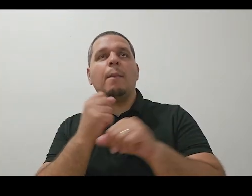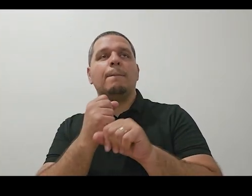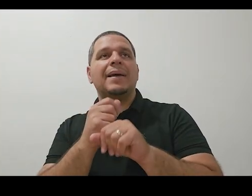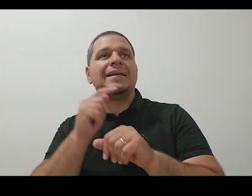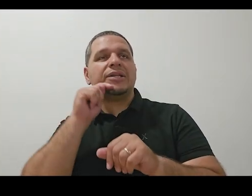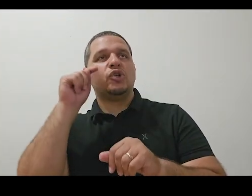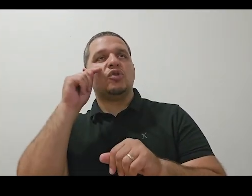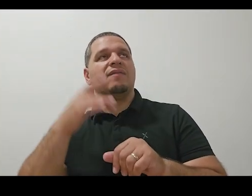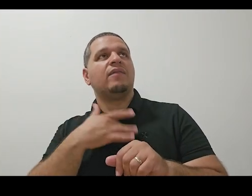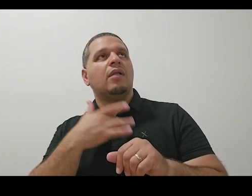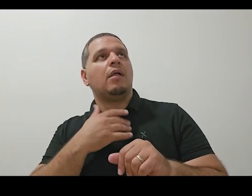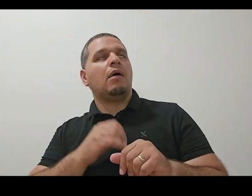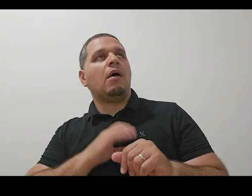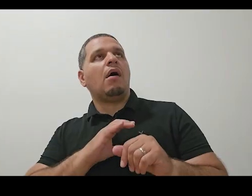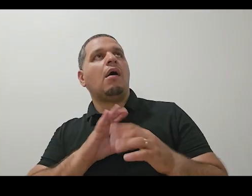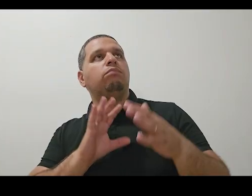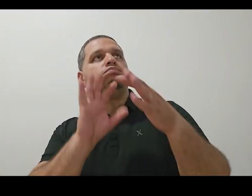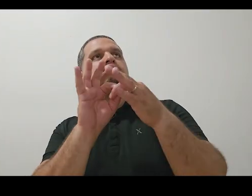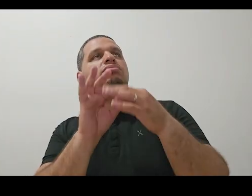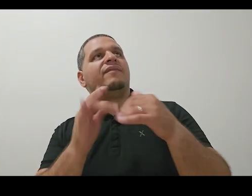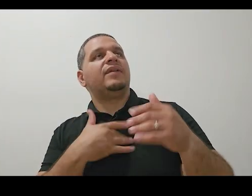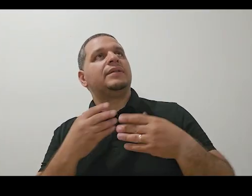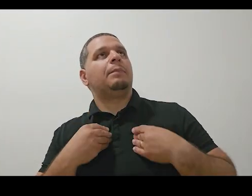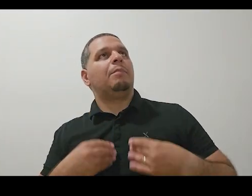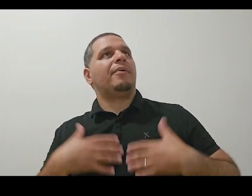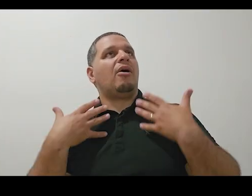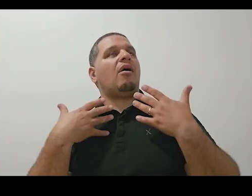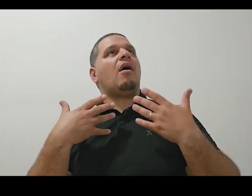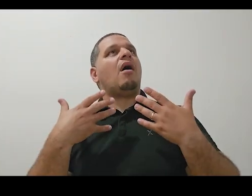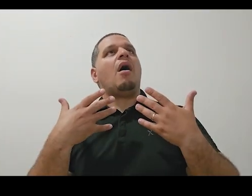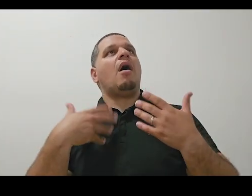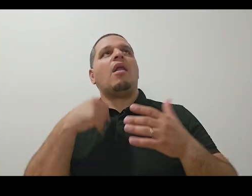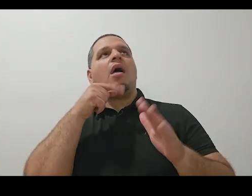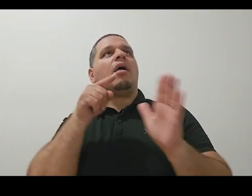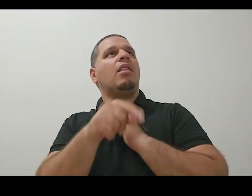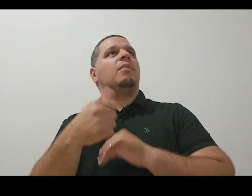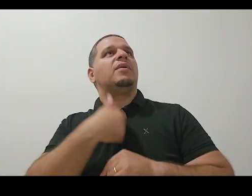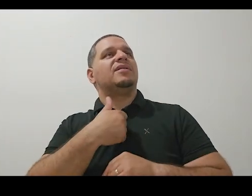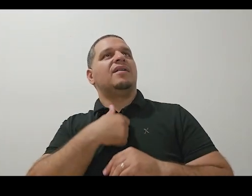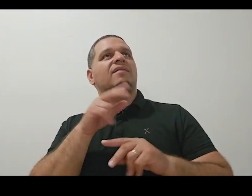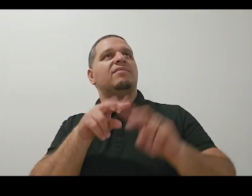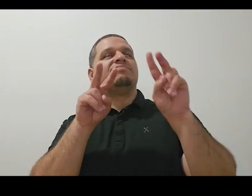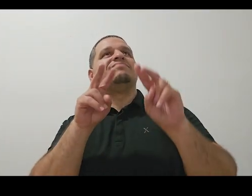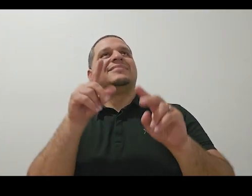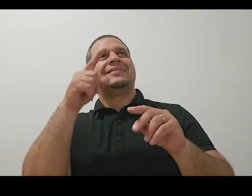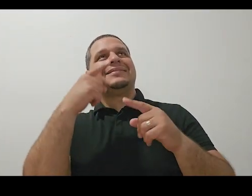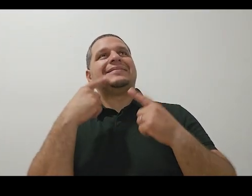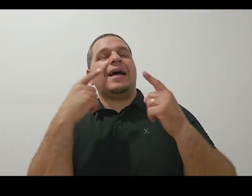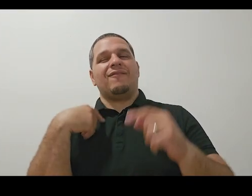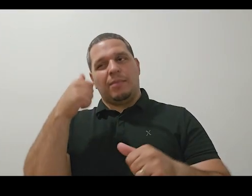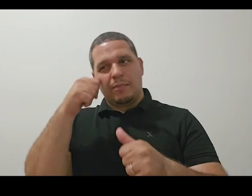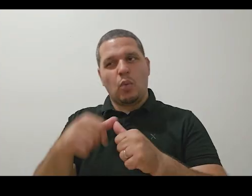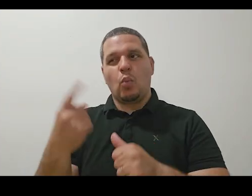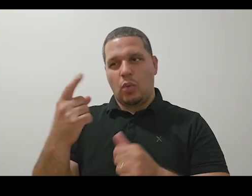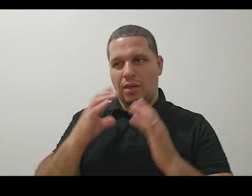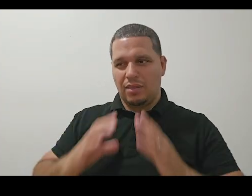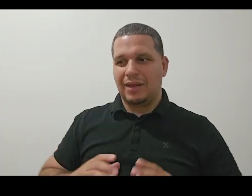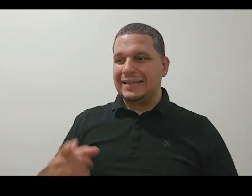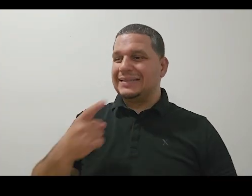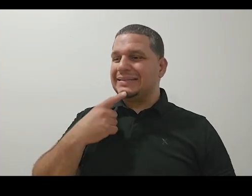making teenagers feel they're inspired, they can feel good about themselves. I also have teenage clients told me